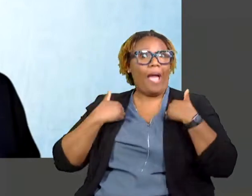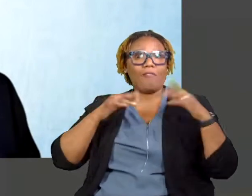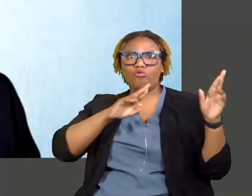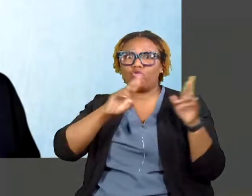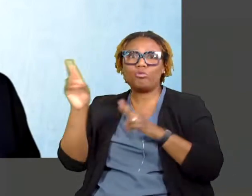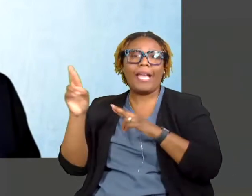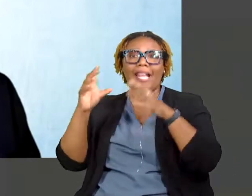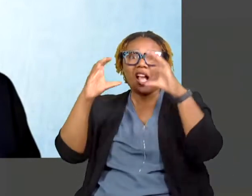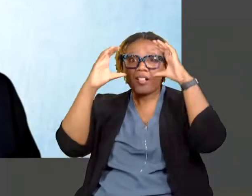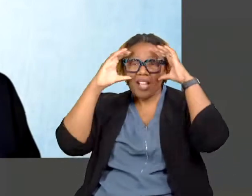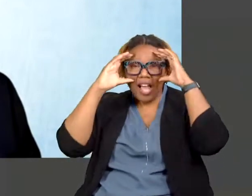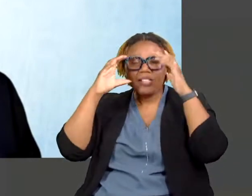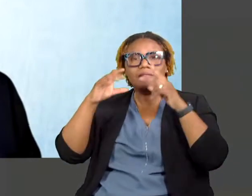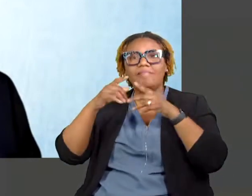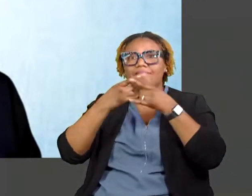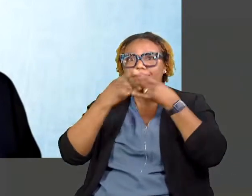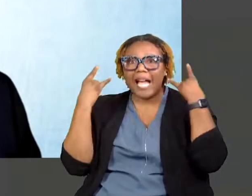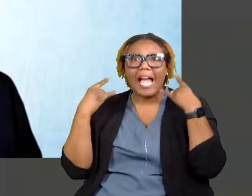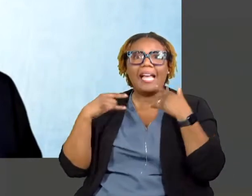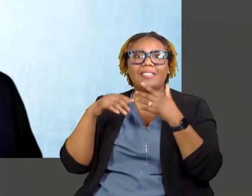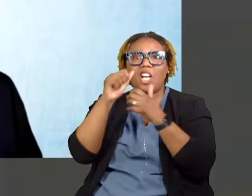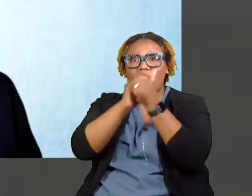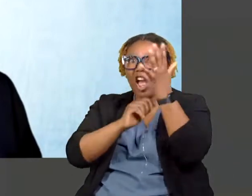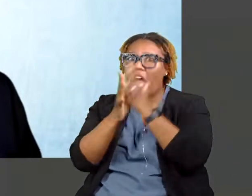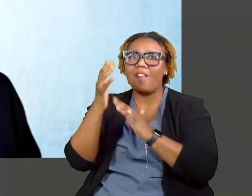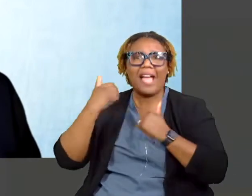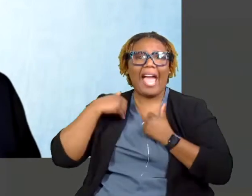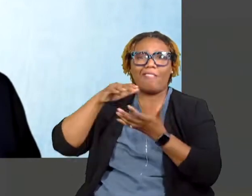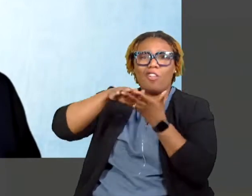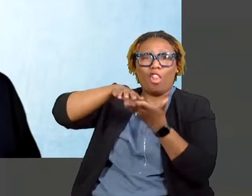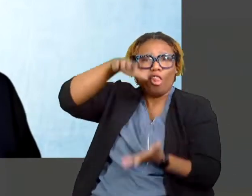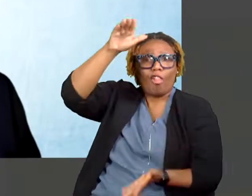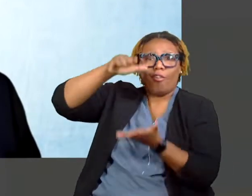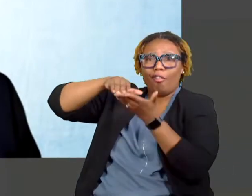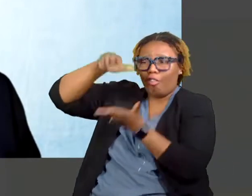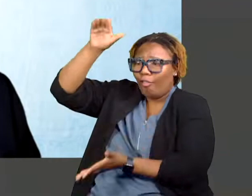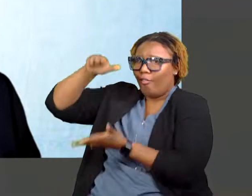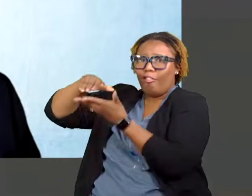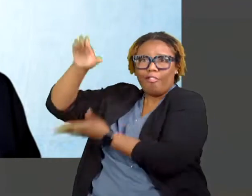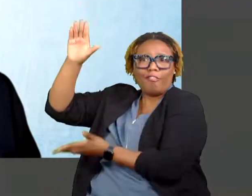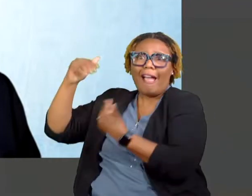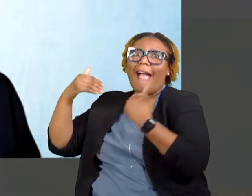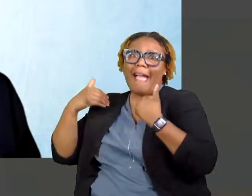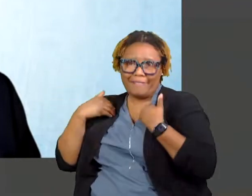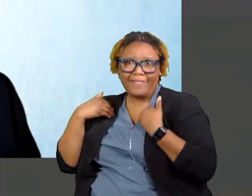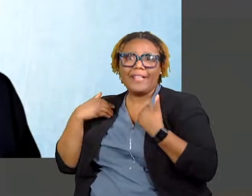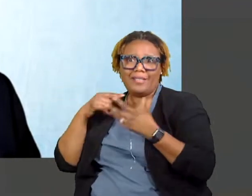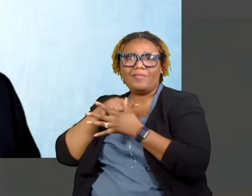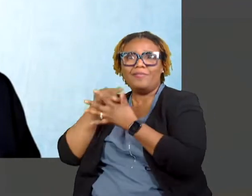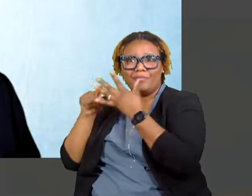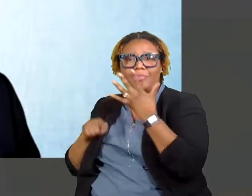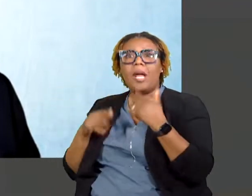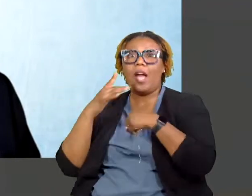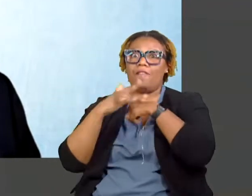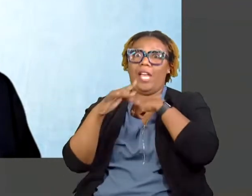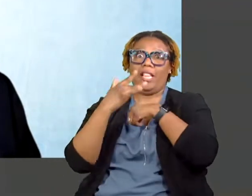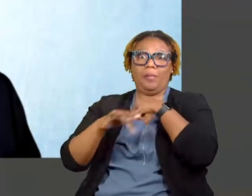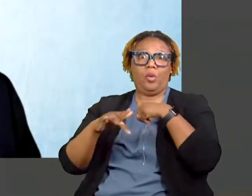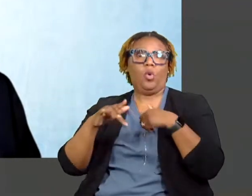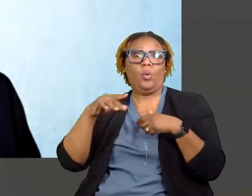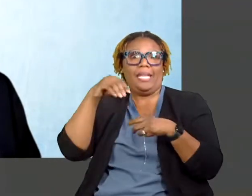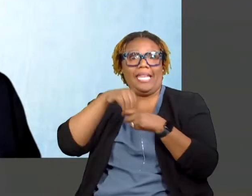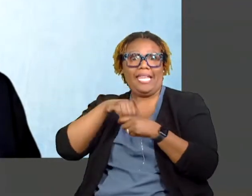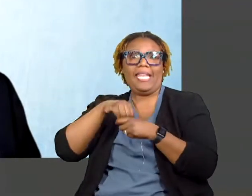shields, N95 masks. Those PPE pieces that Dr. Shah mentioned, those are all available in the